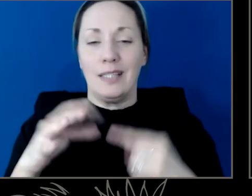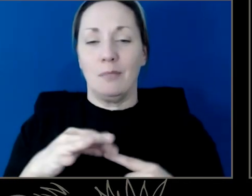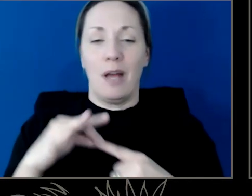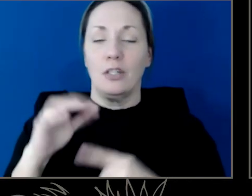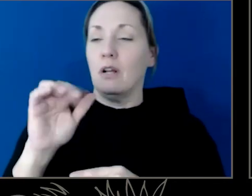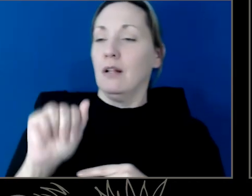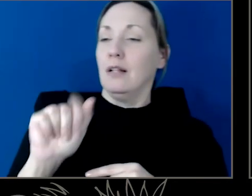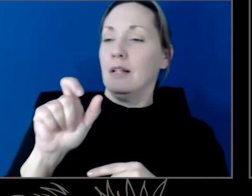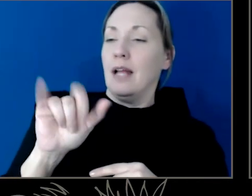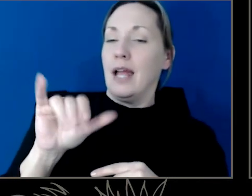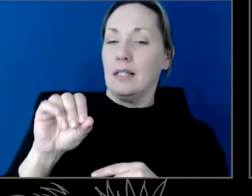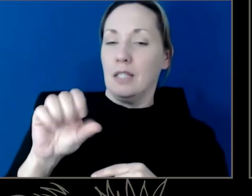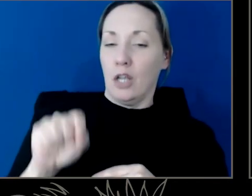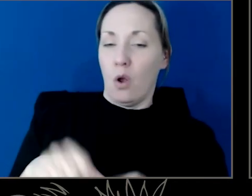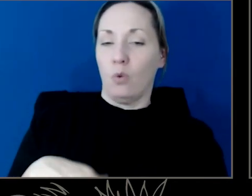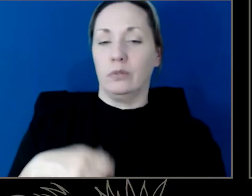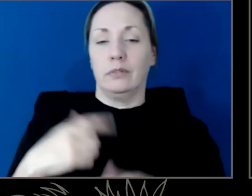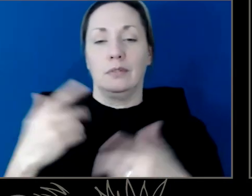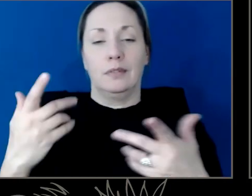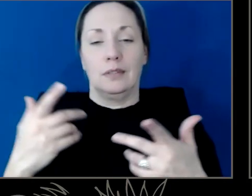automatic.